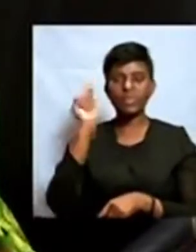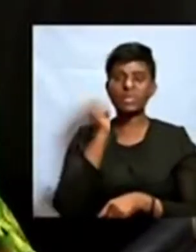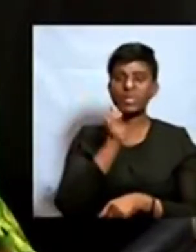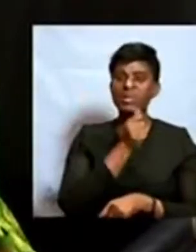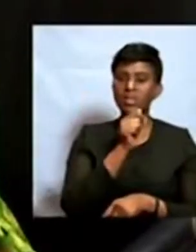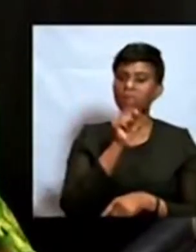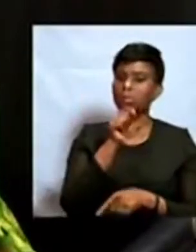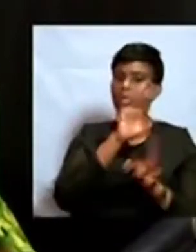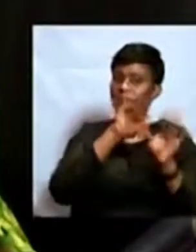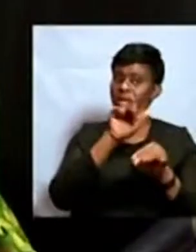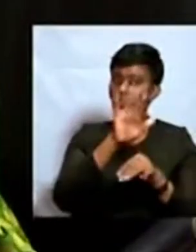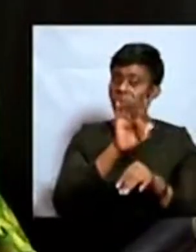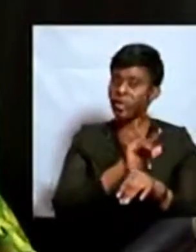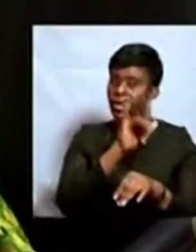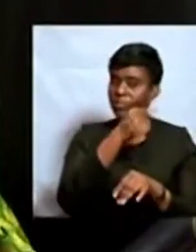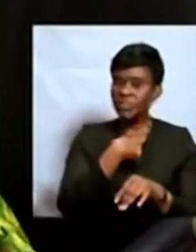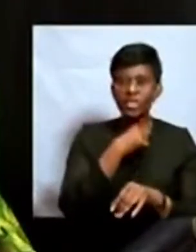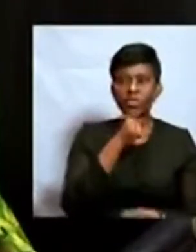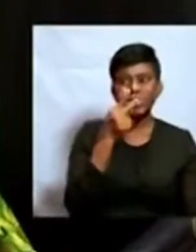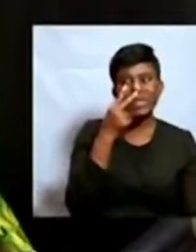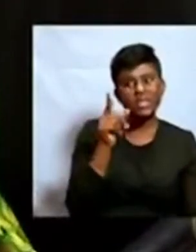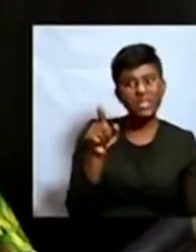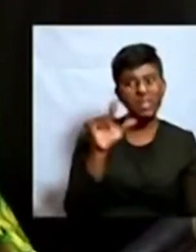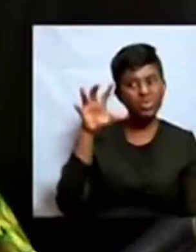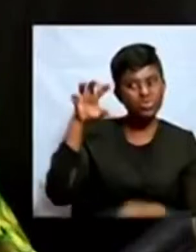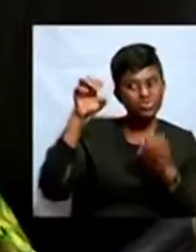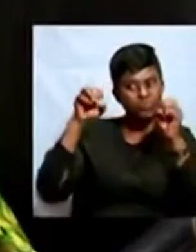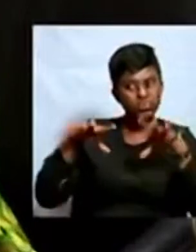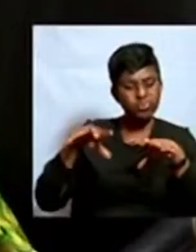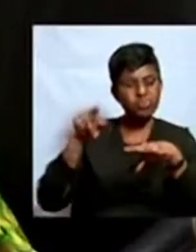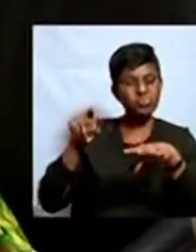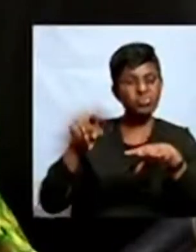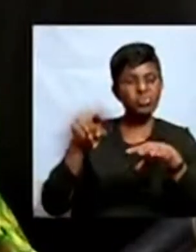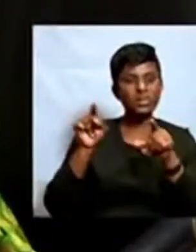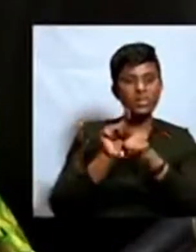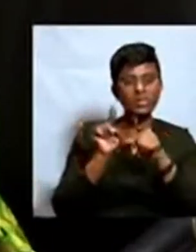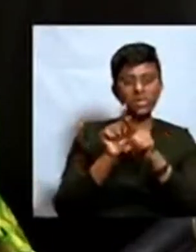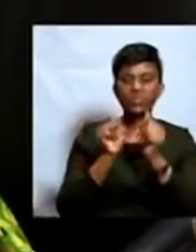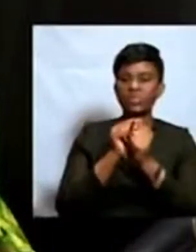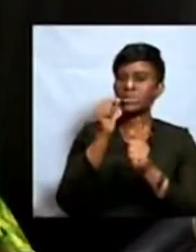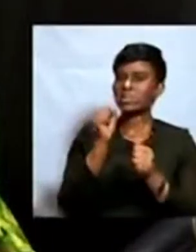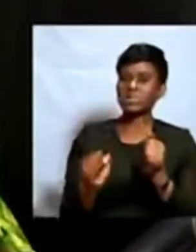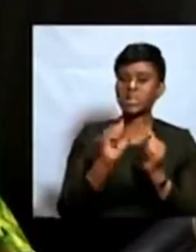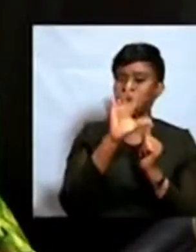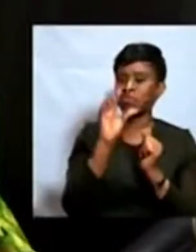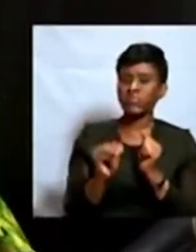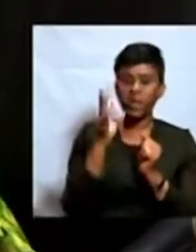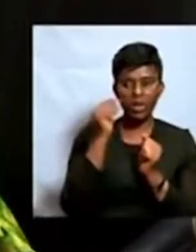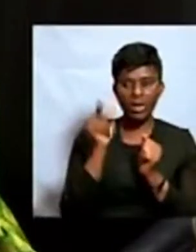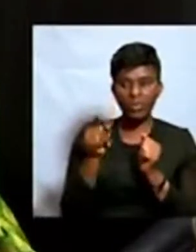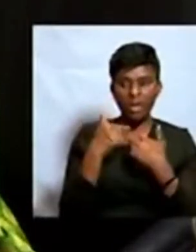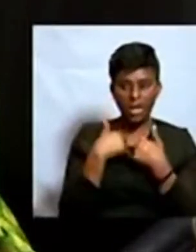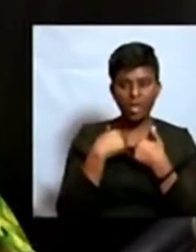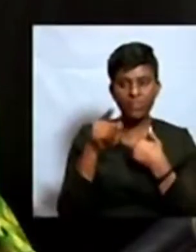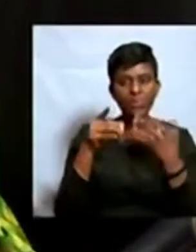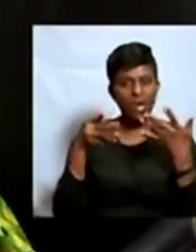you leave the airports, I don't see them spraying that stuff. Even in South Africa. Why have you allowed that Zambians